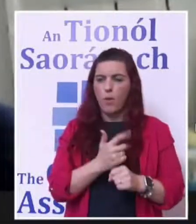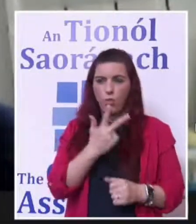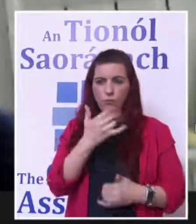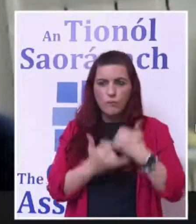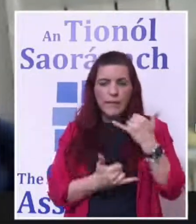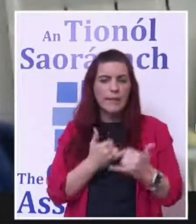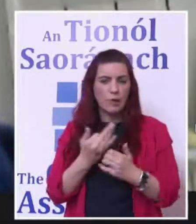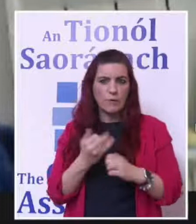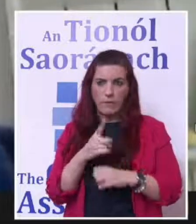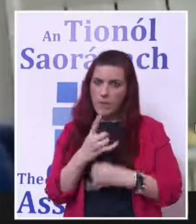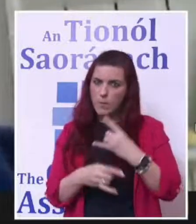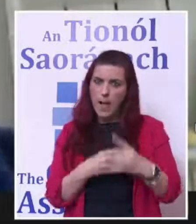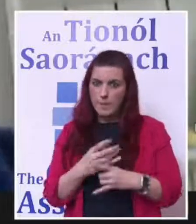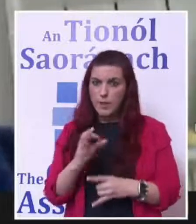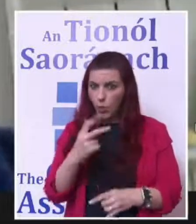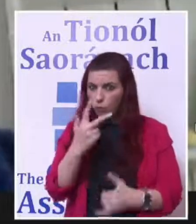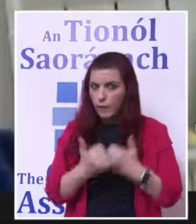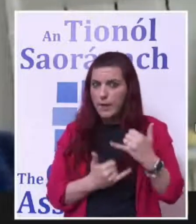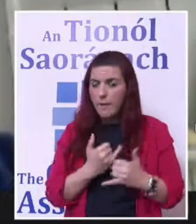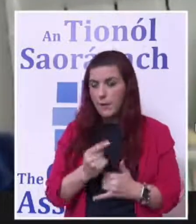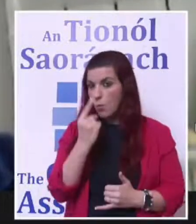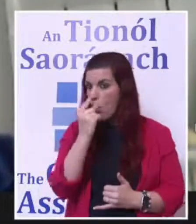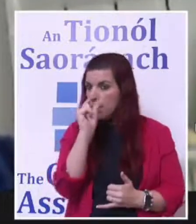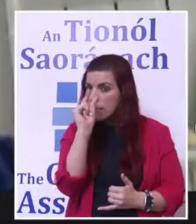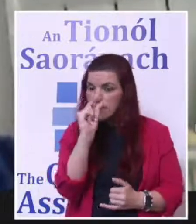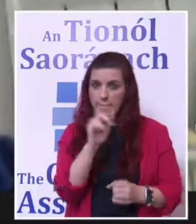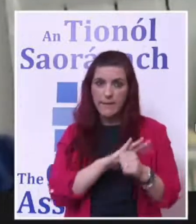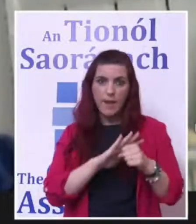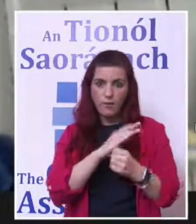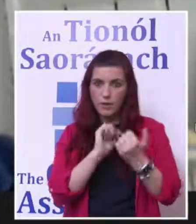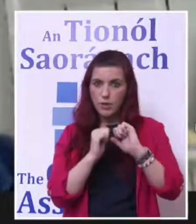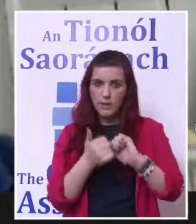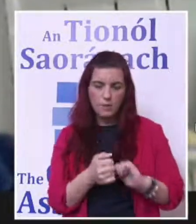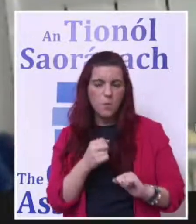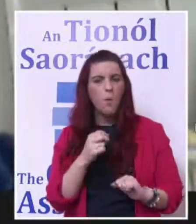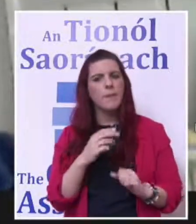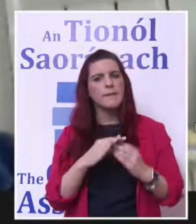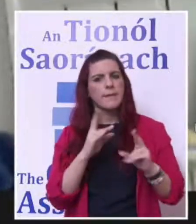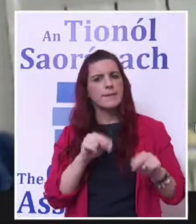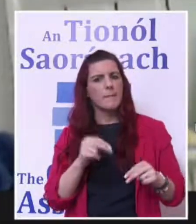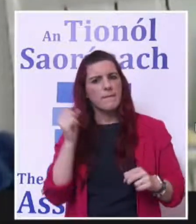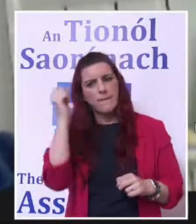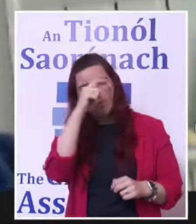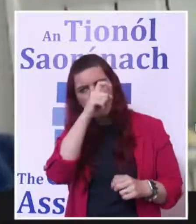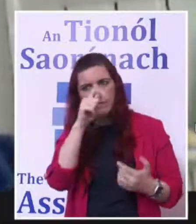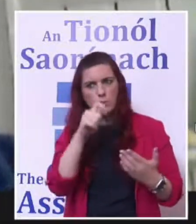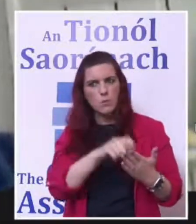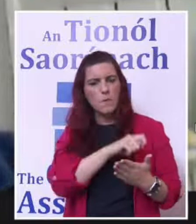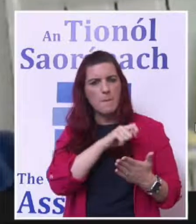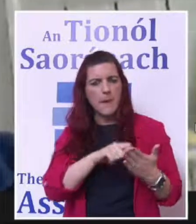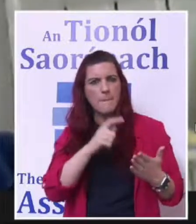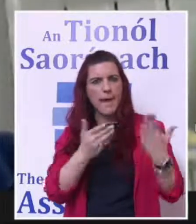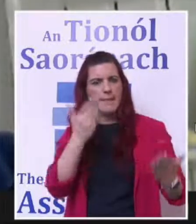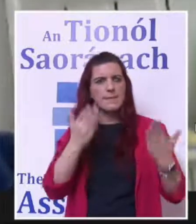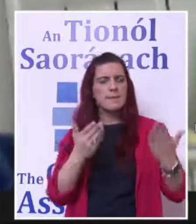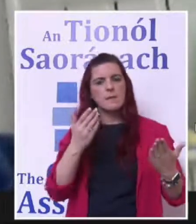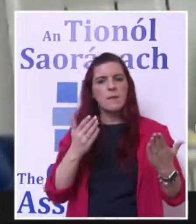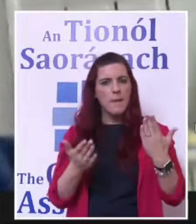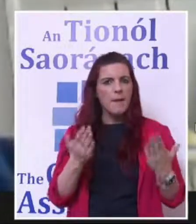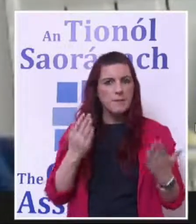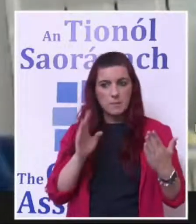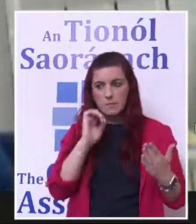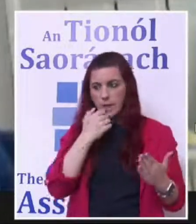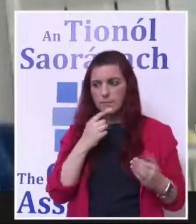to happen. And that's just one specific area. These things can be very difficult to advance because people